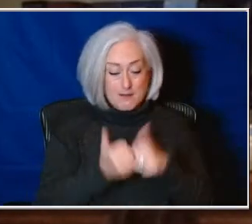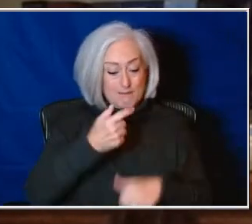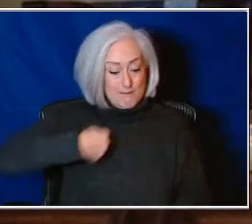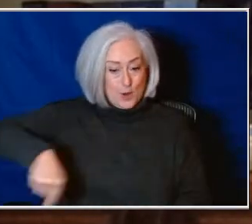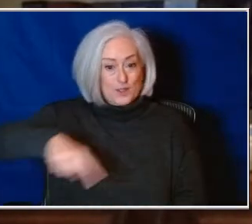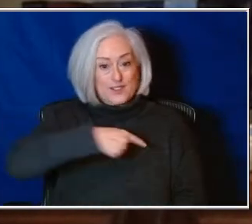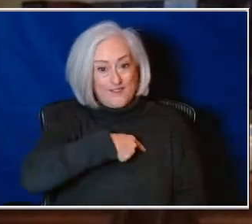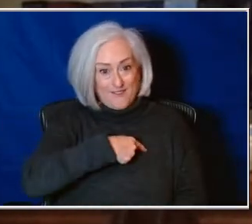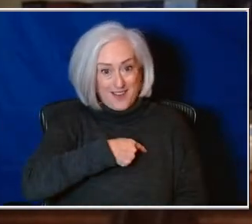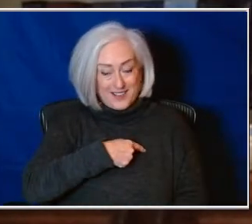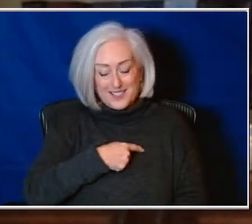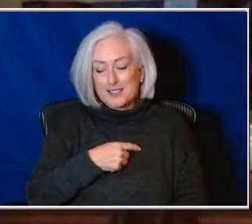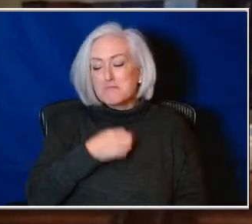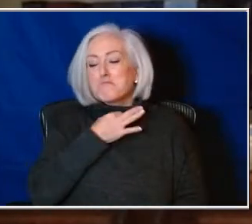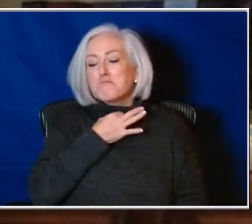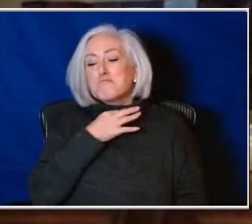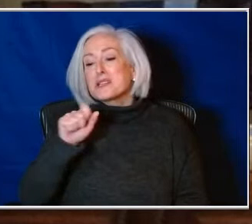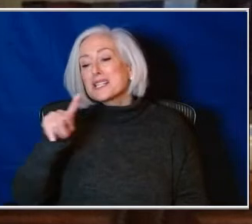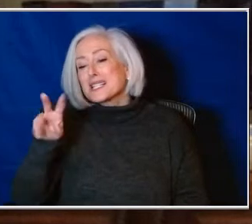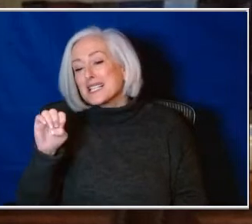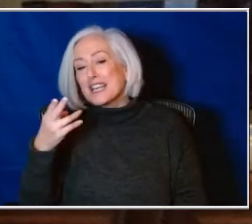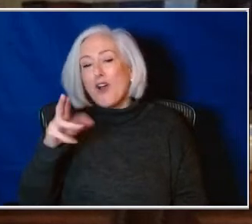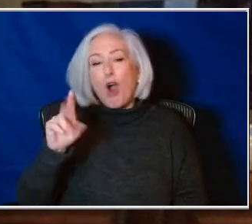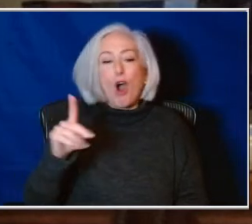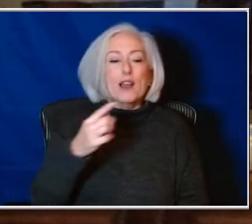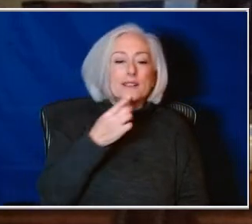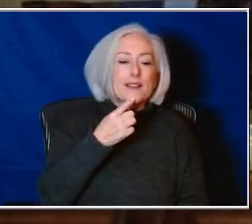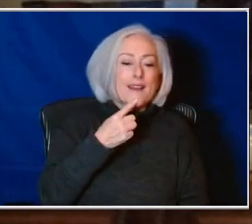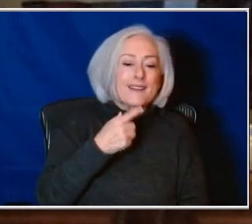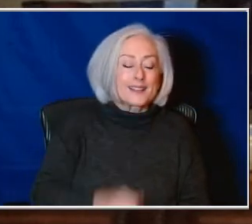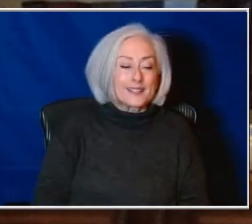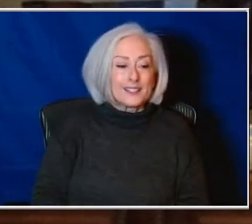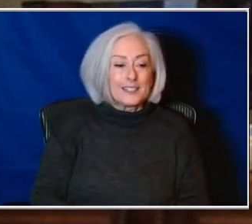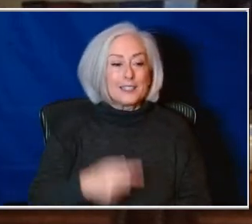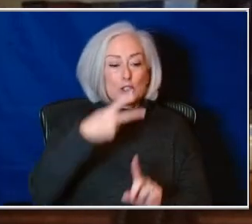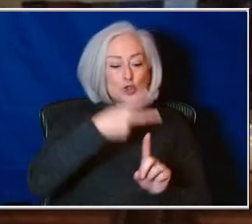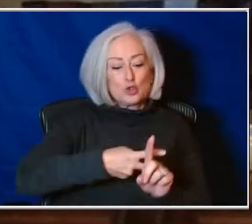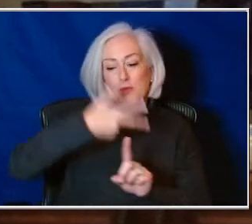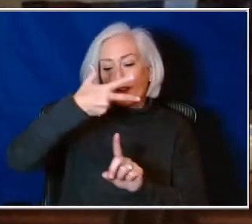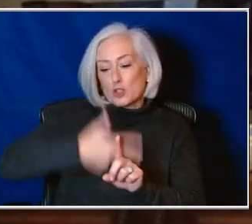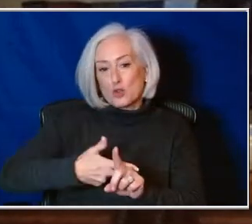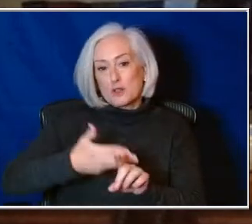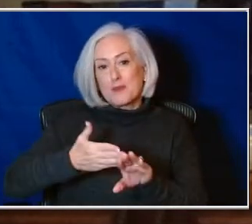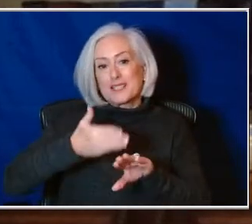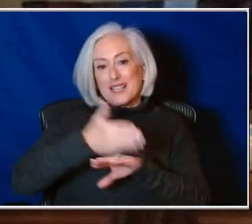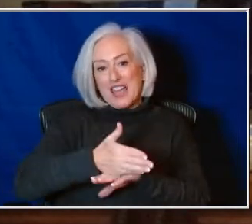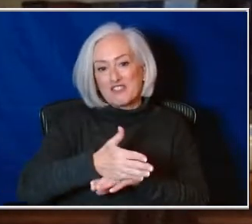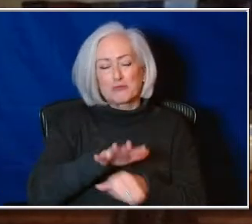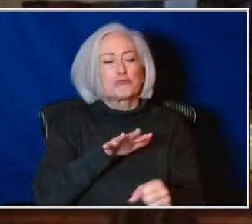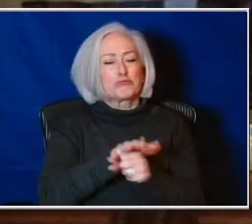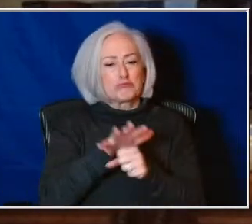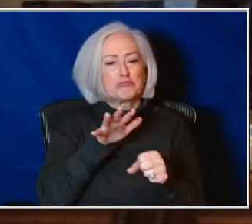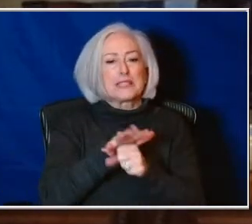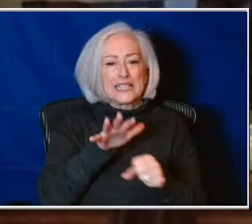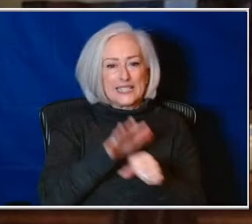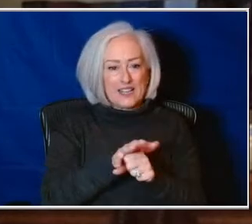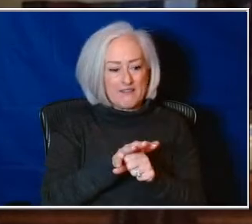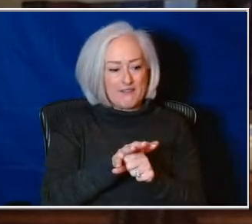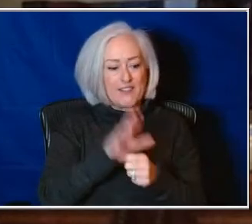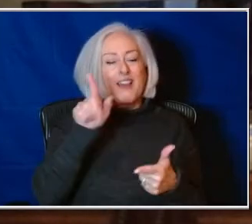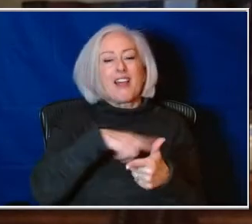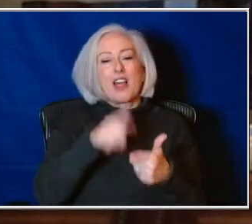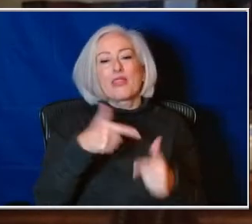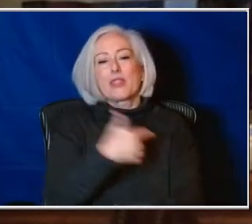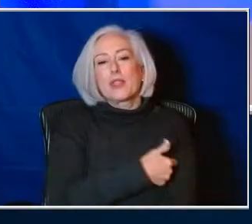Hawk, I'm interested to hear what you say, would say, 2-3 months is an adequate wait time and then get